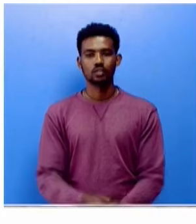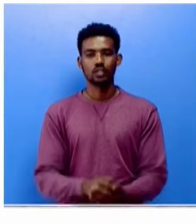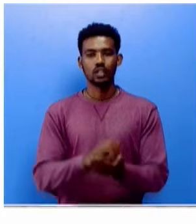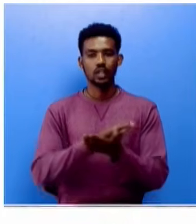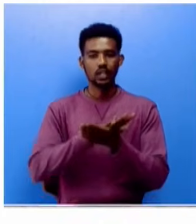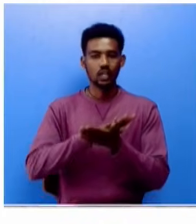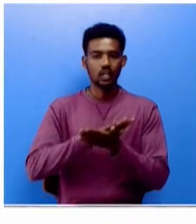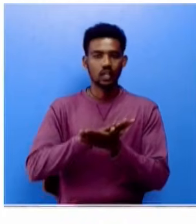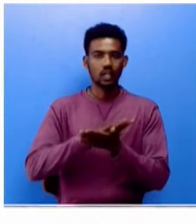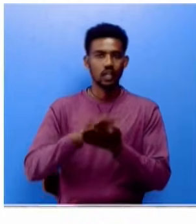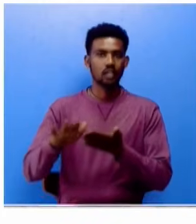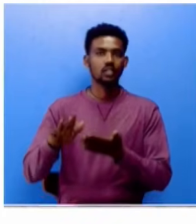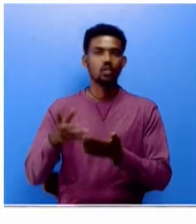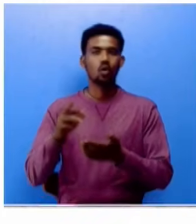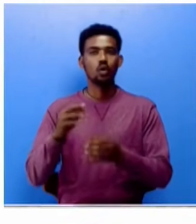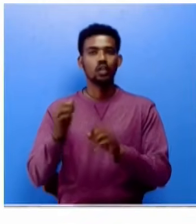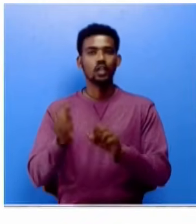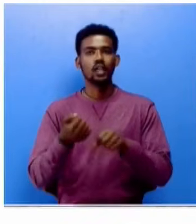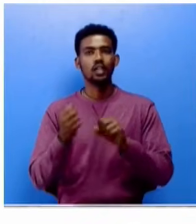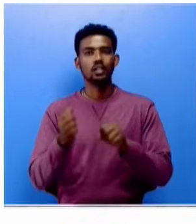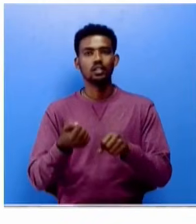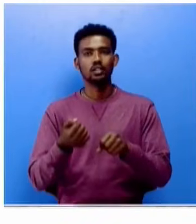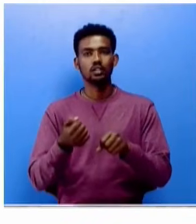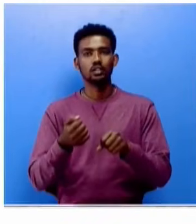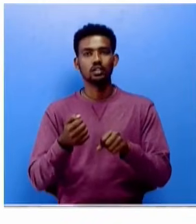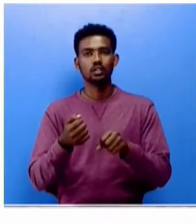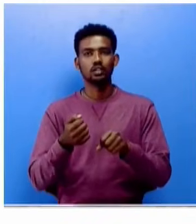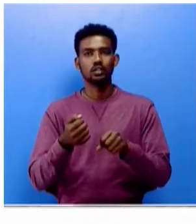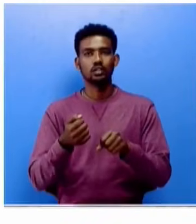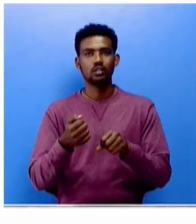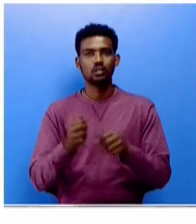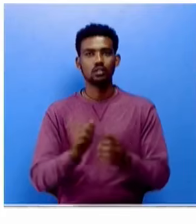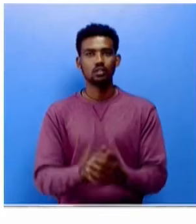cleaned the board.